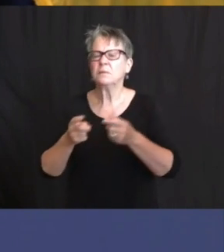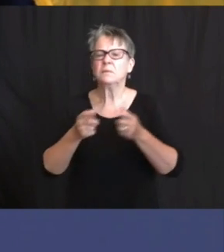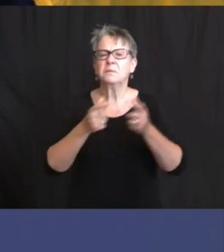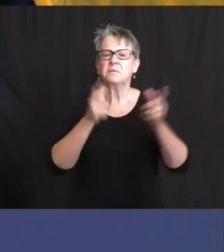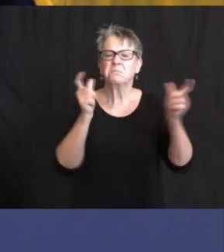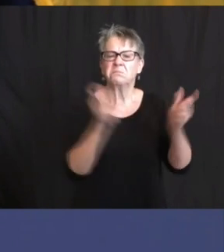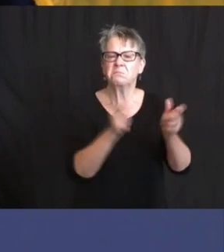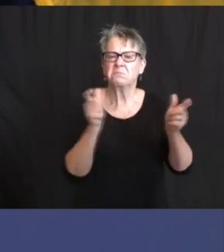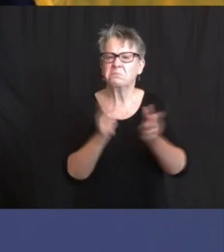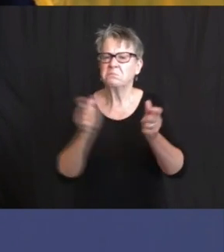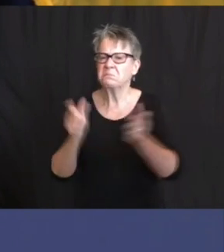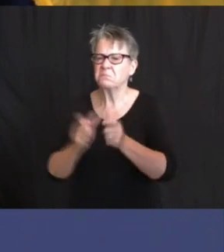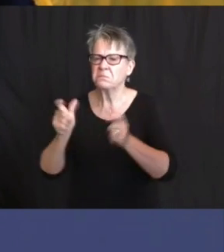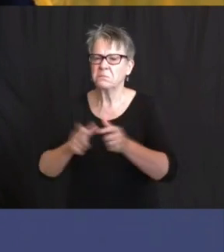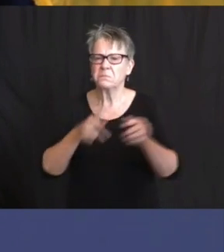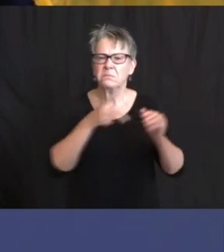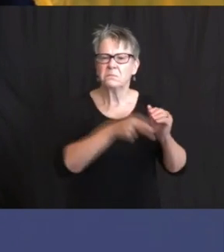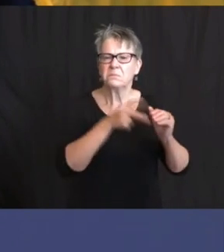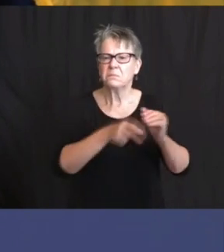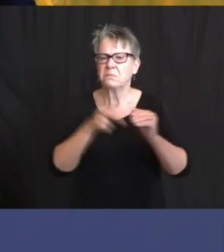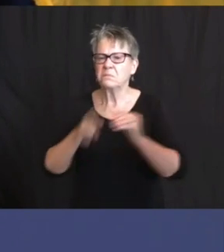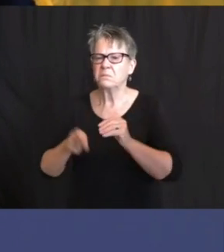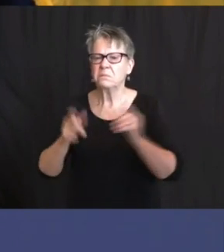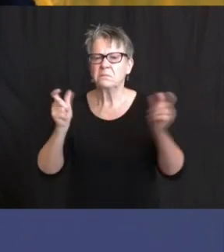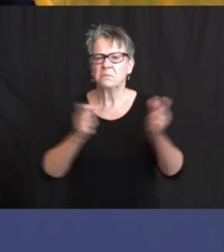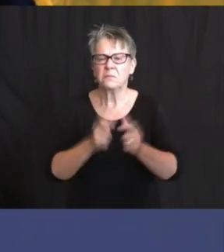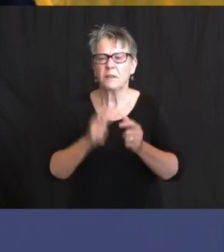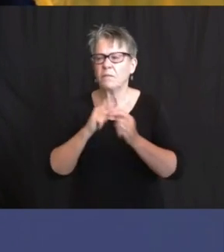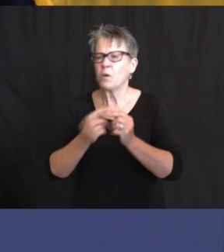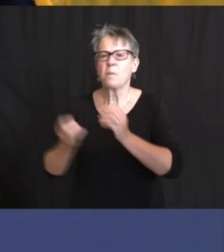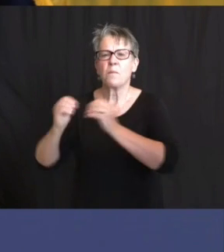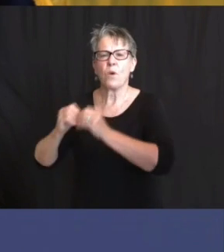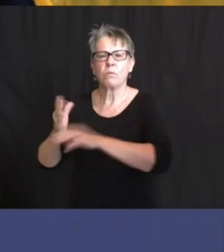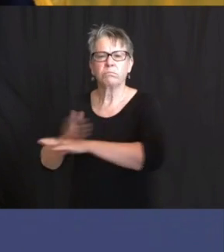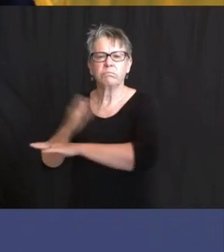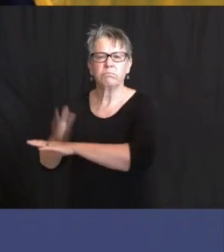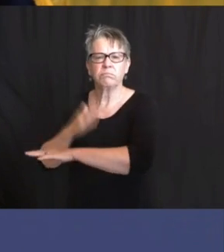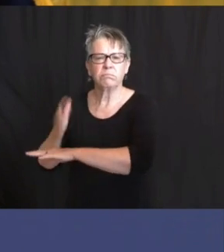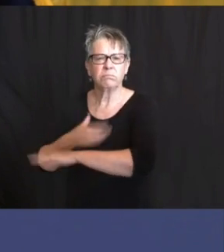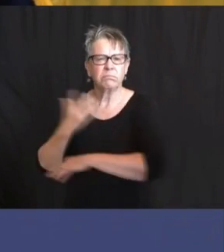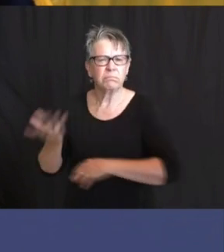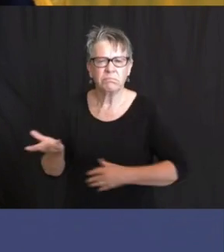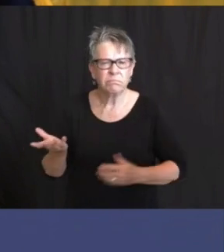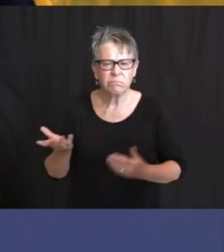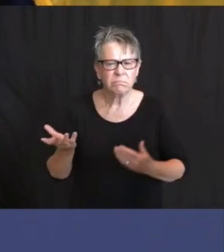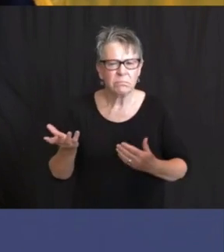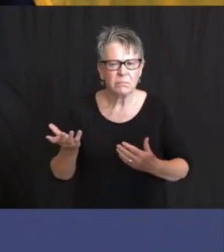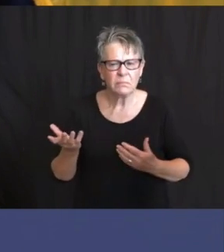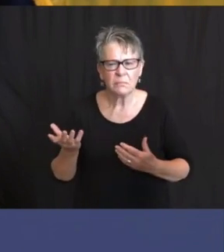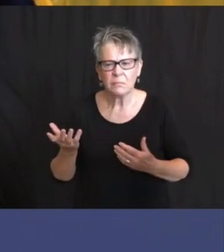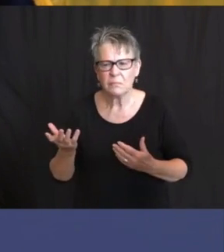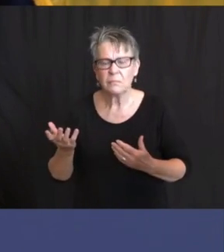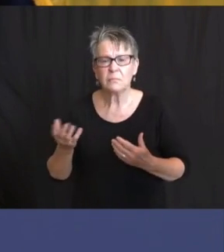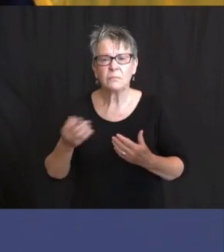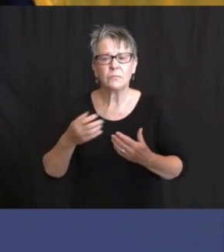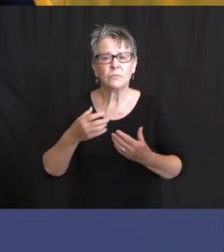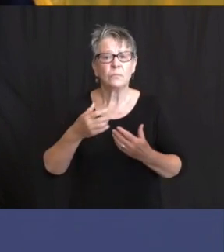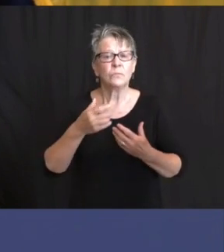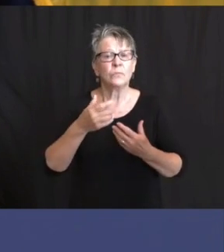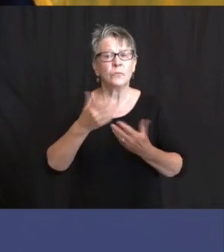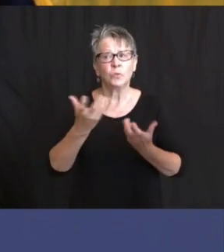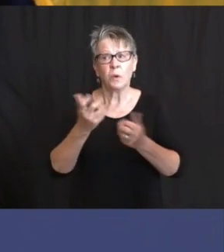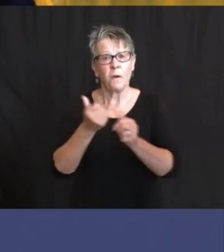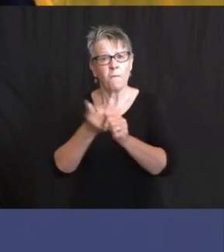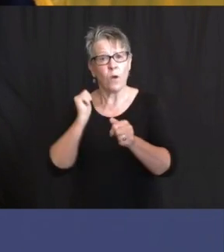to possibly avoid tax increases? And since we don't know what the federal assistance is going to be, when we